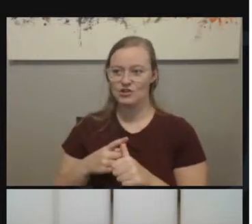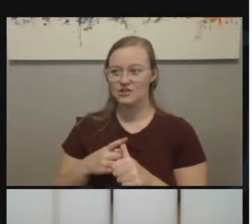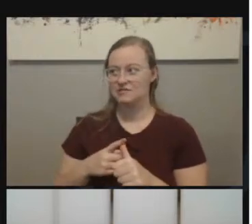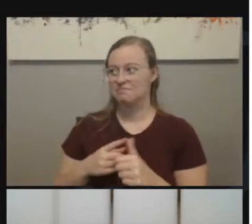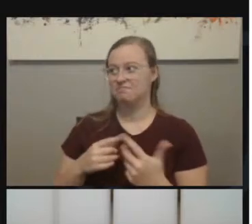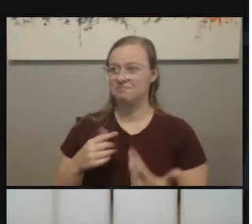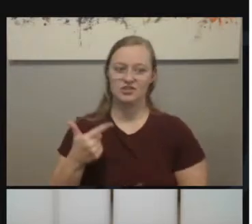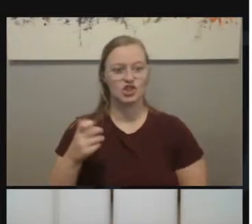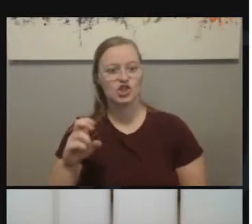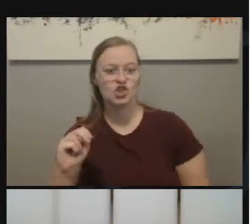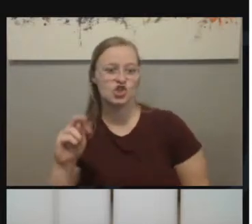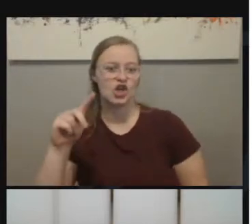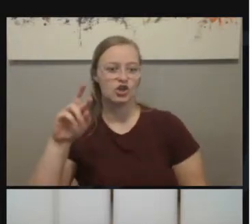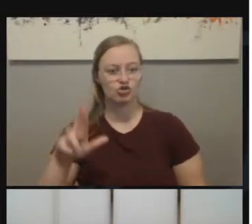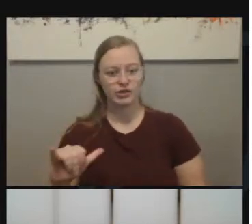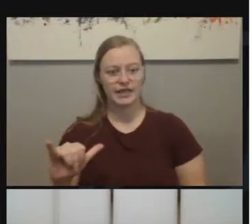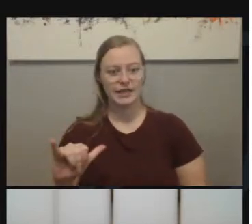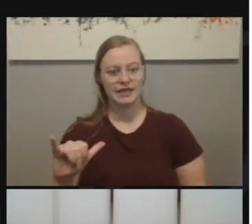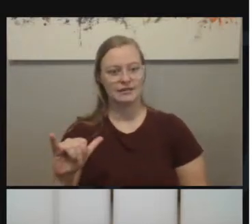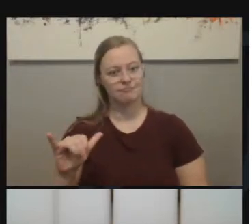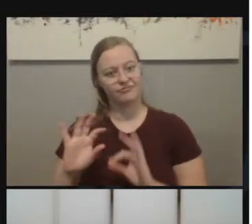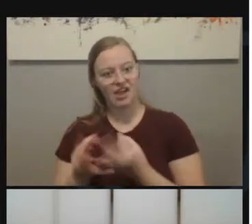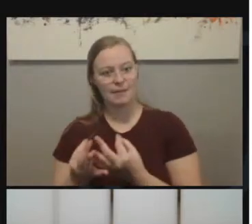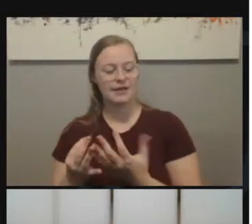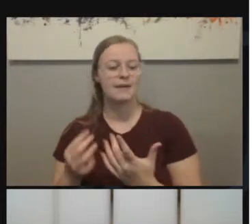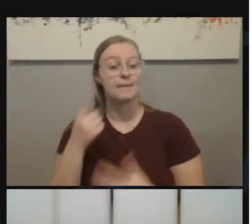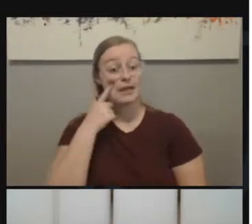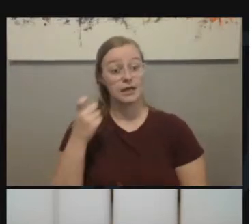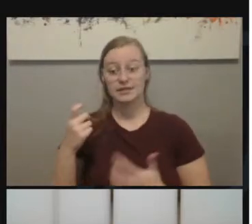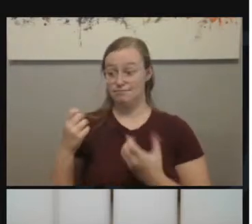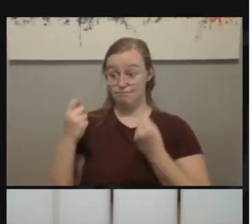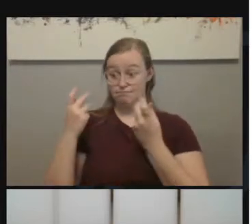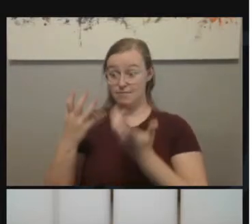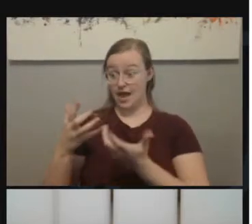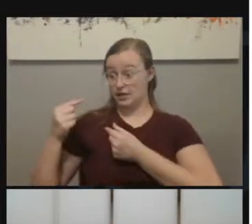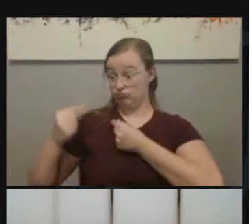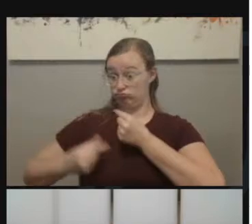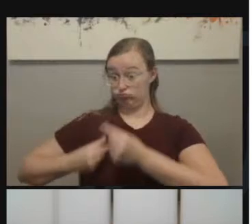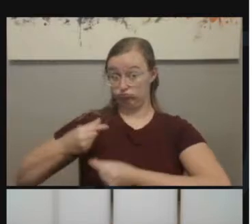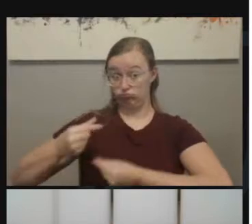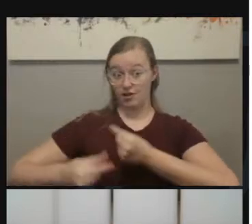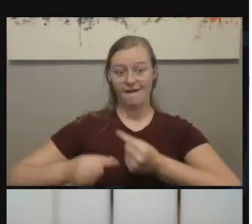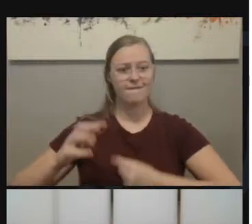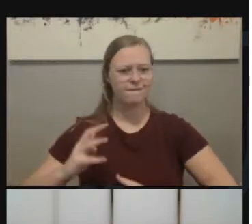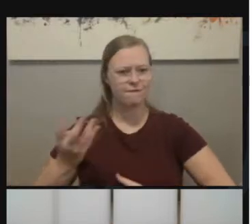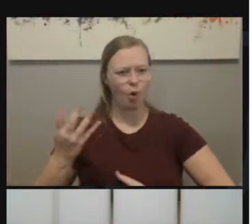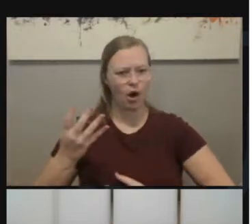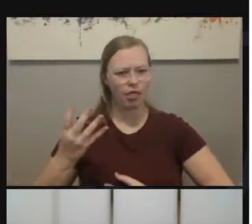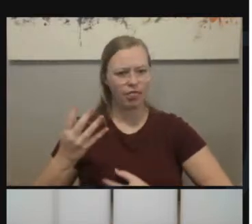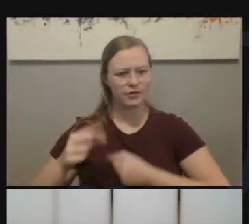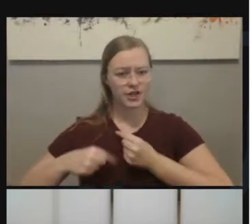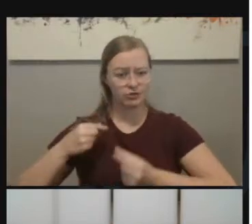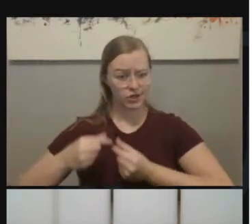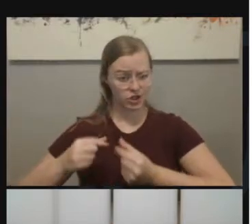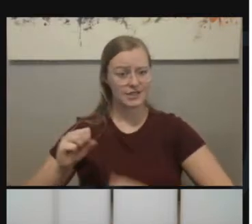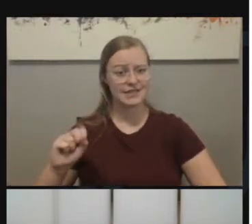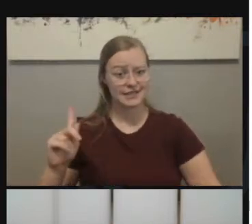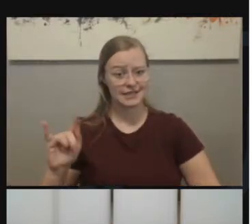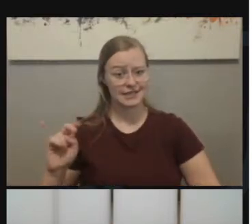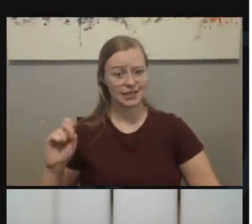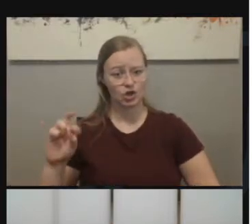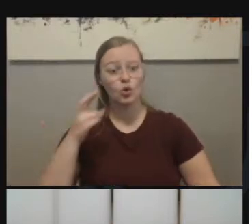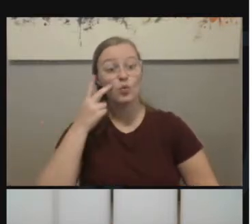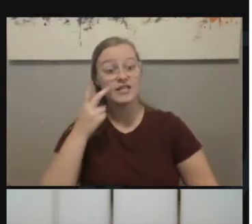gentry, because generations later, by the 4th generation of Skinners, we see the